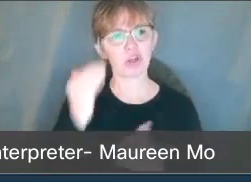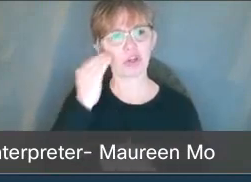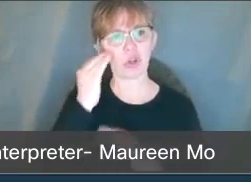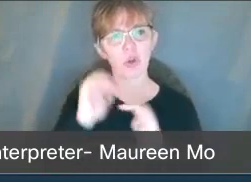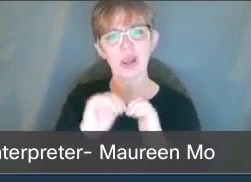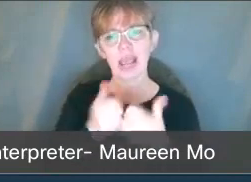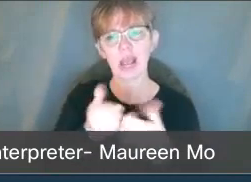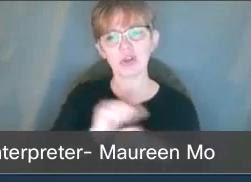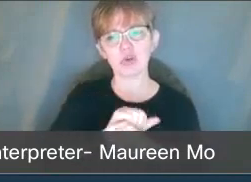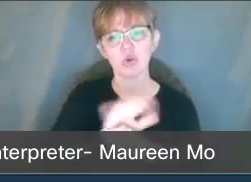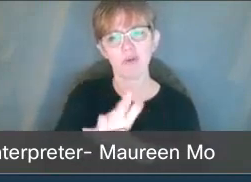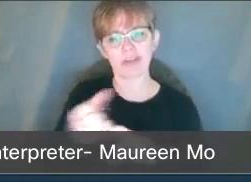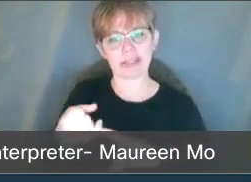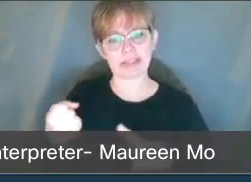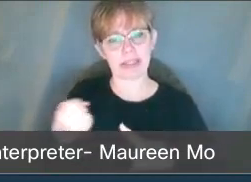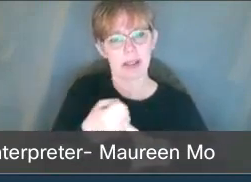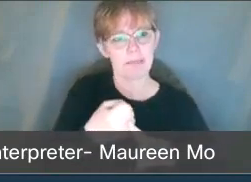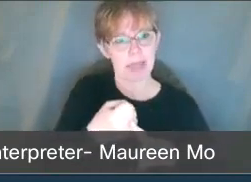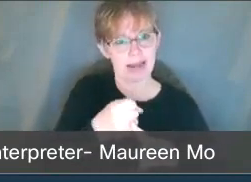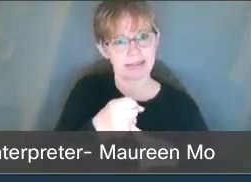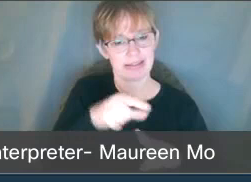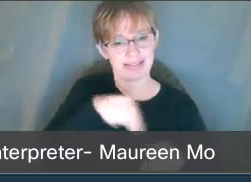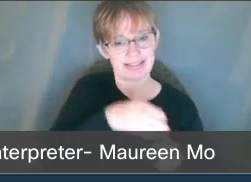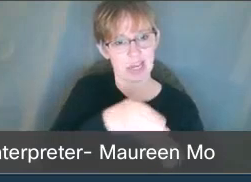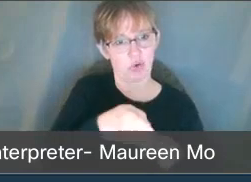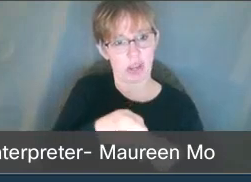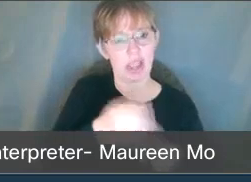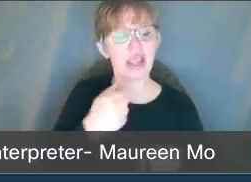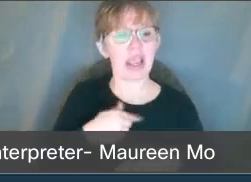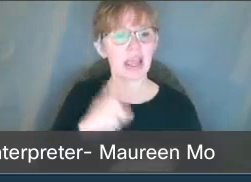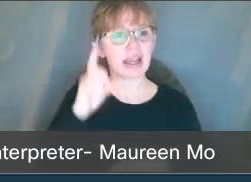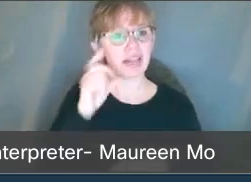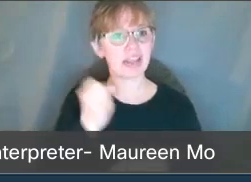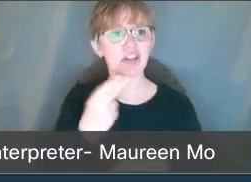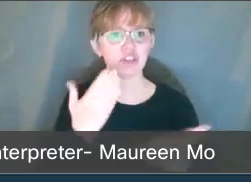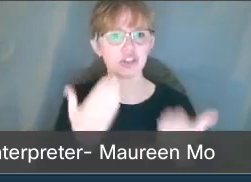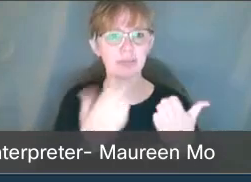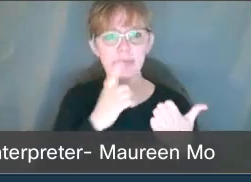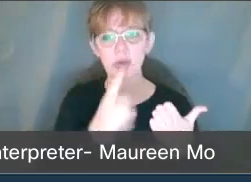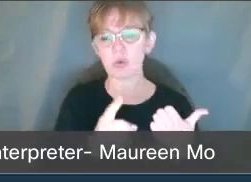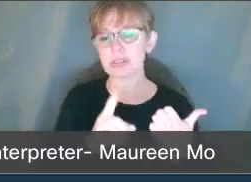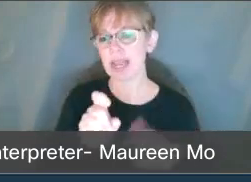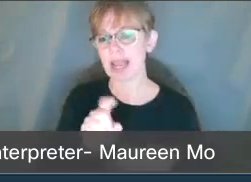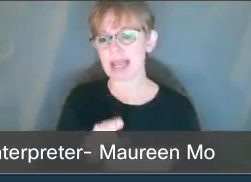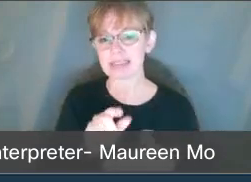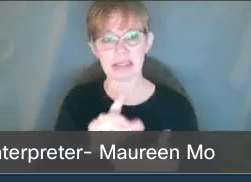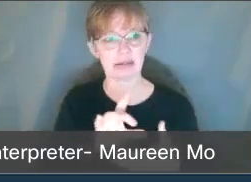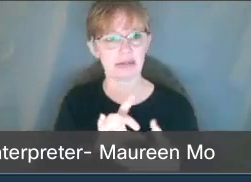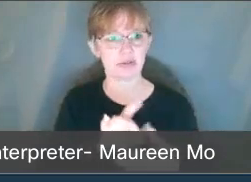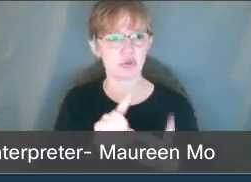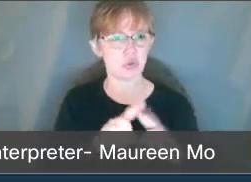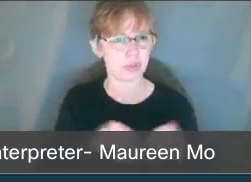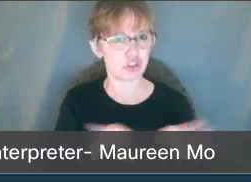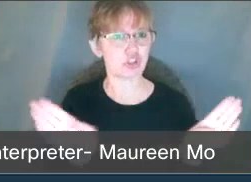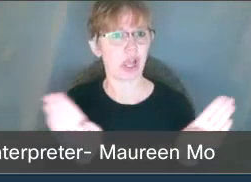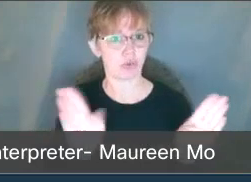has been having an impact in this area, and I think she may have been delivering that to maybe the general audience,